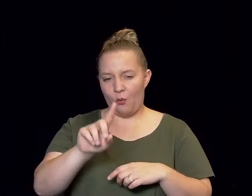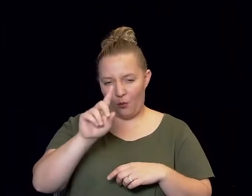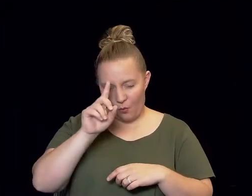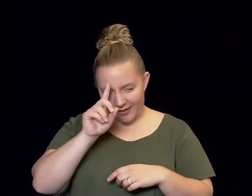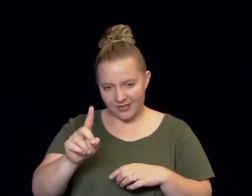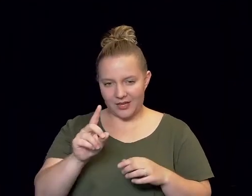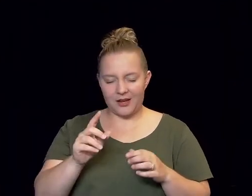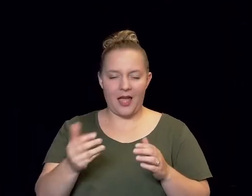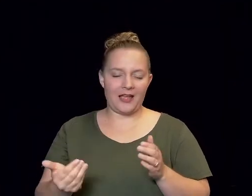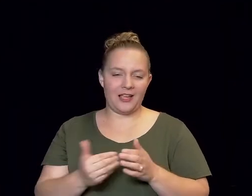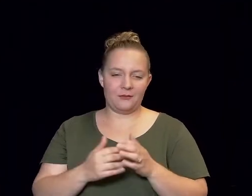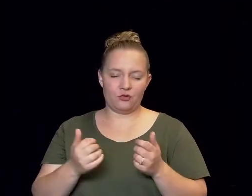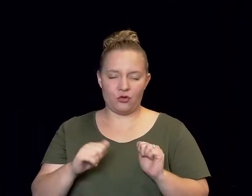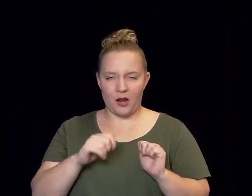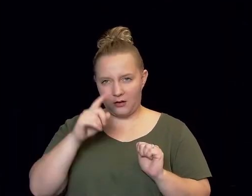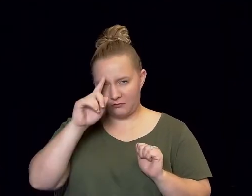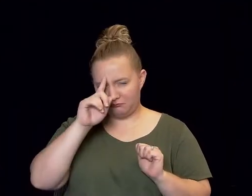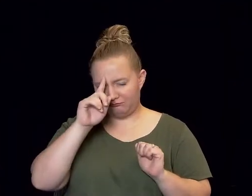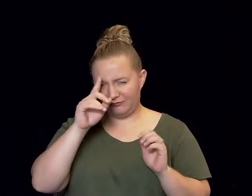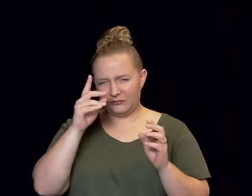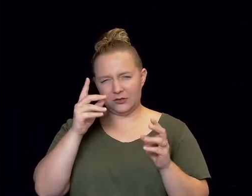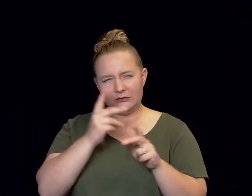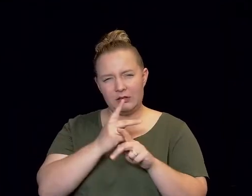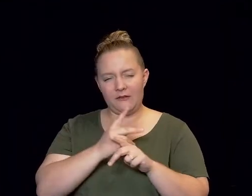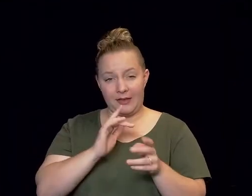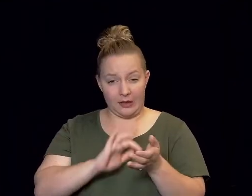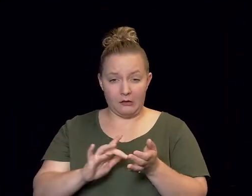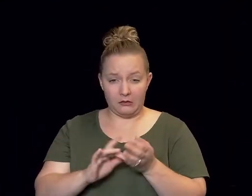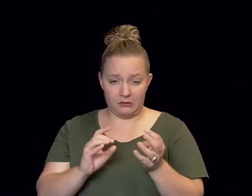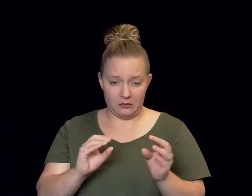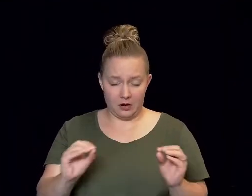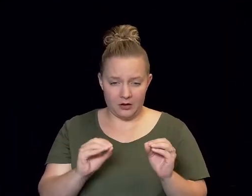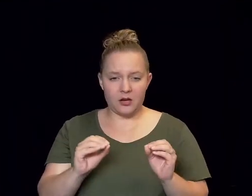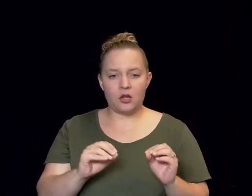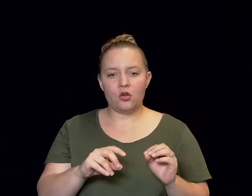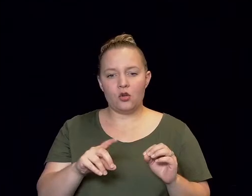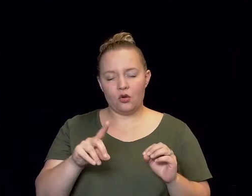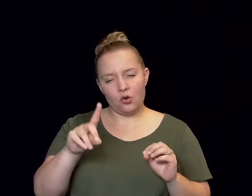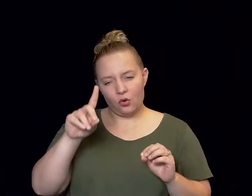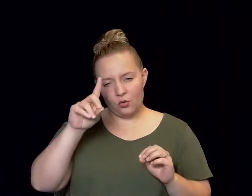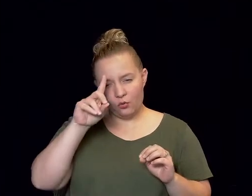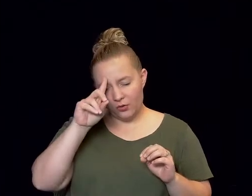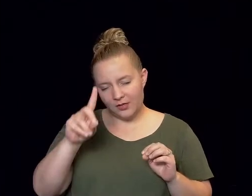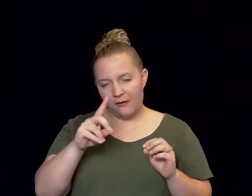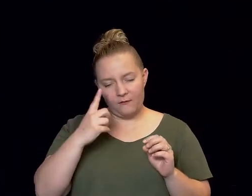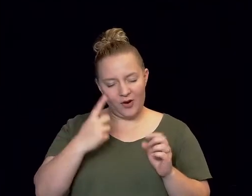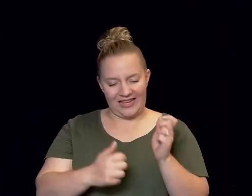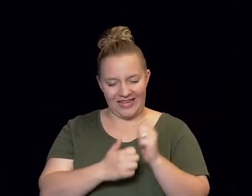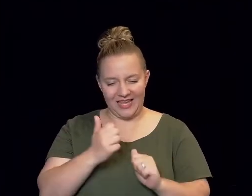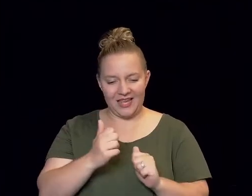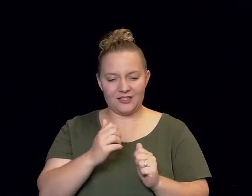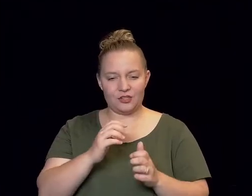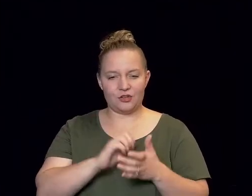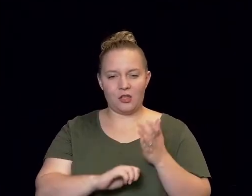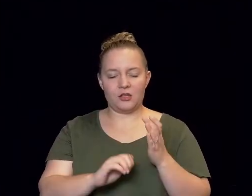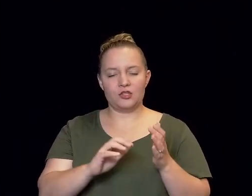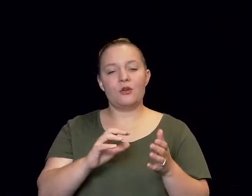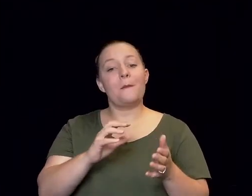trying to do this all in my head since there are still no calculators. 1 cent per dollar, so minus the 6